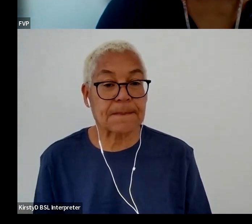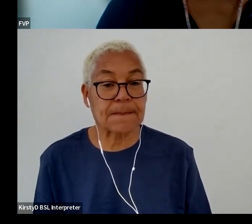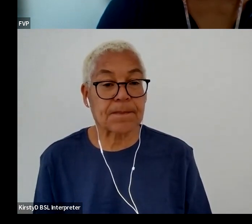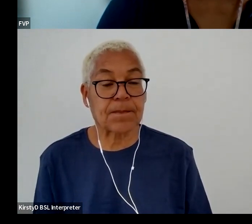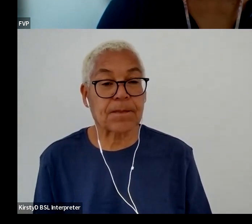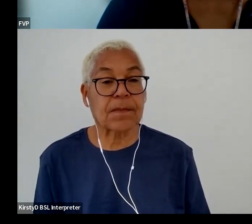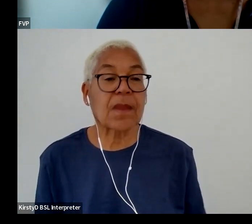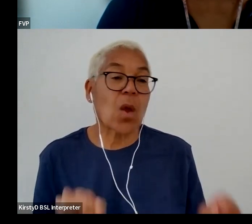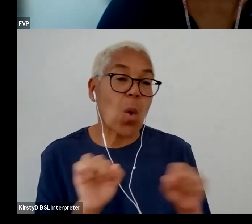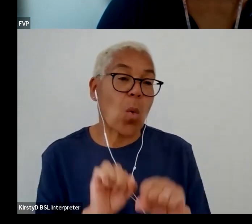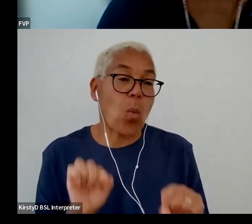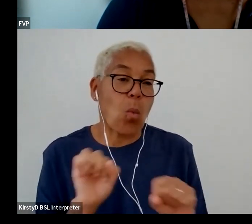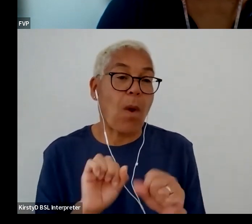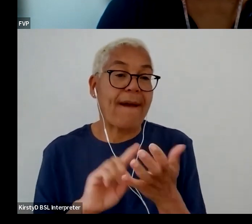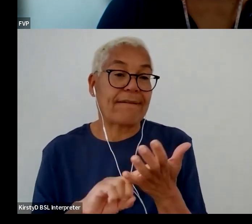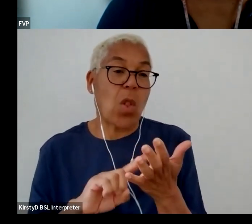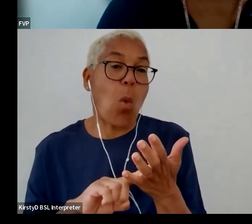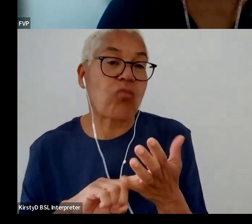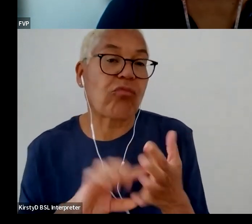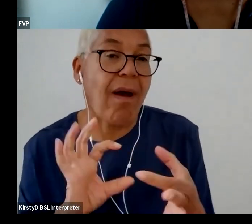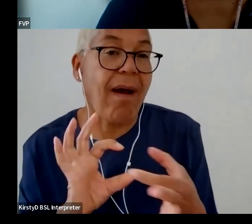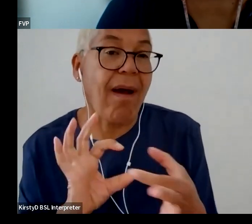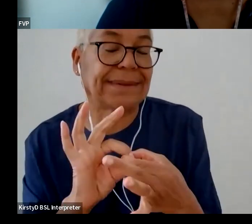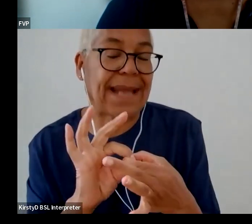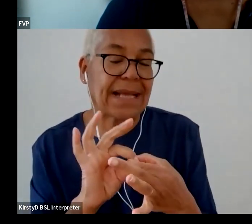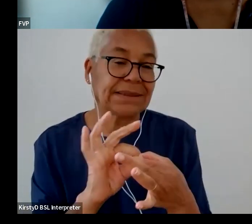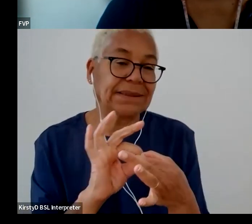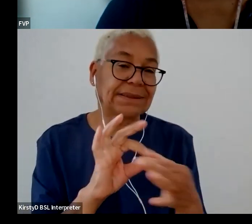We'll just wait for Laura to connect and then.